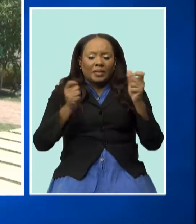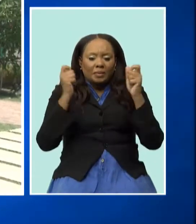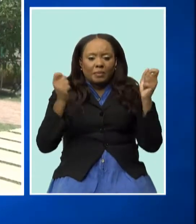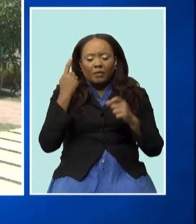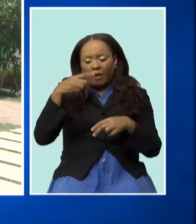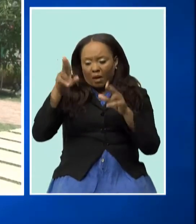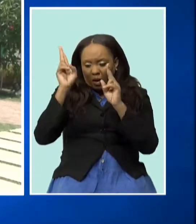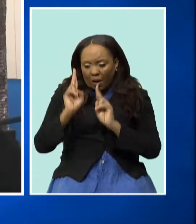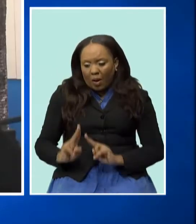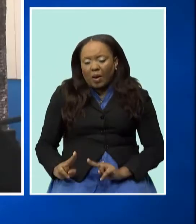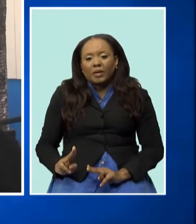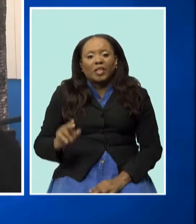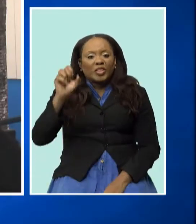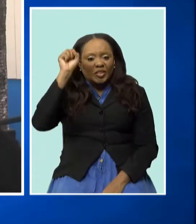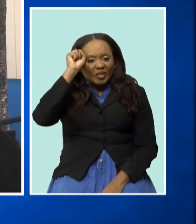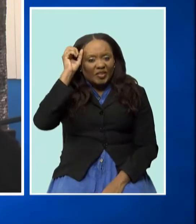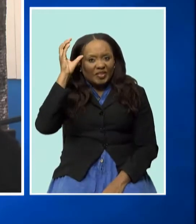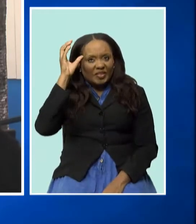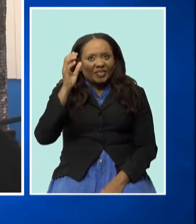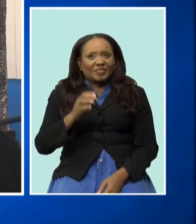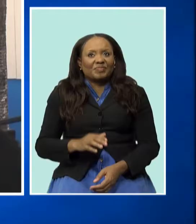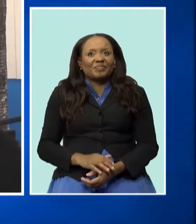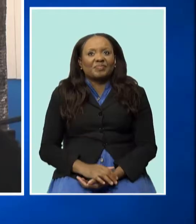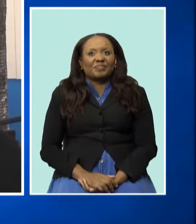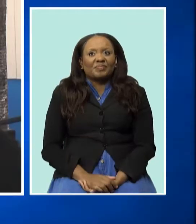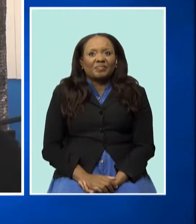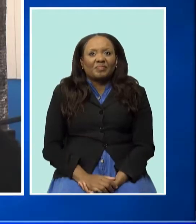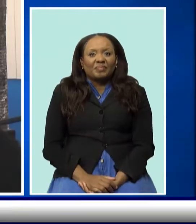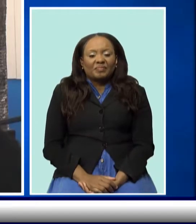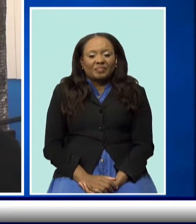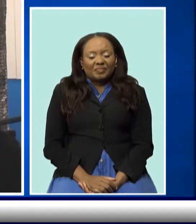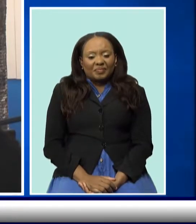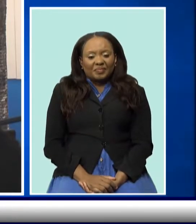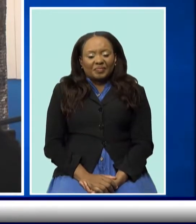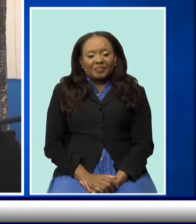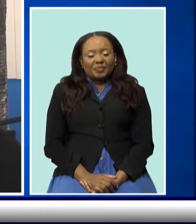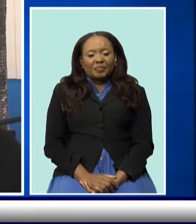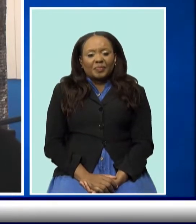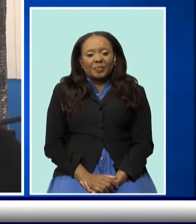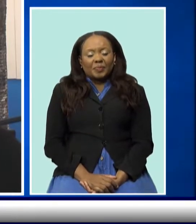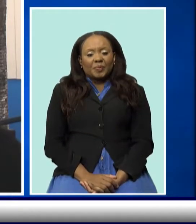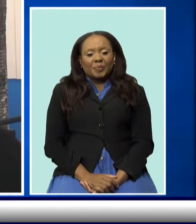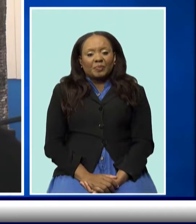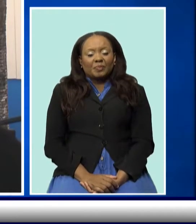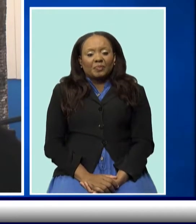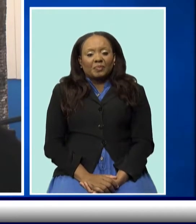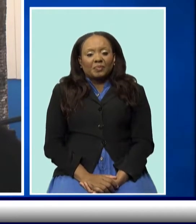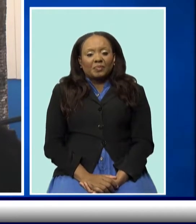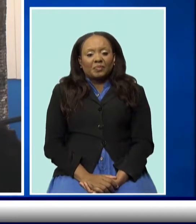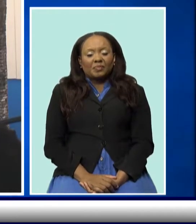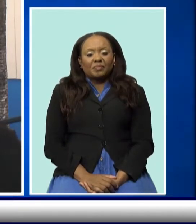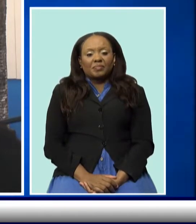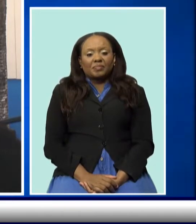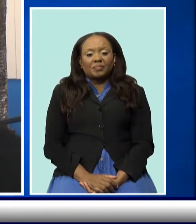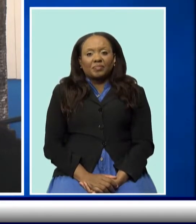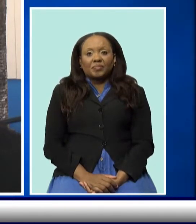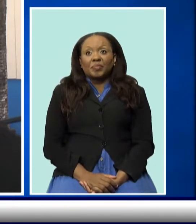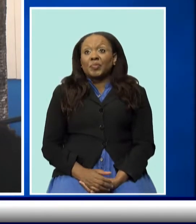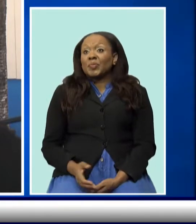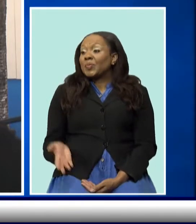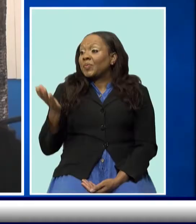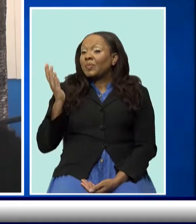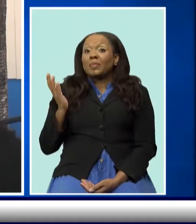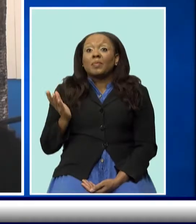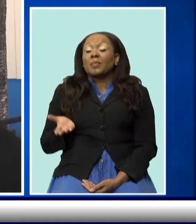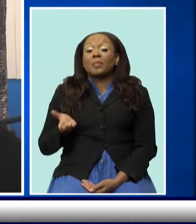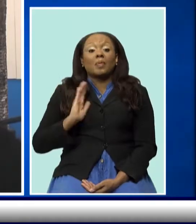this trailblazer. It is no accident, I believe, that our Independence Day, our